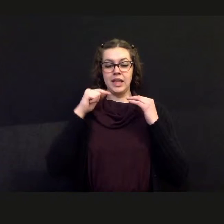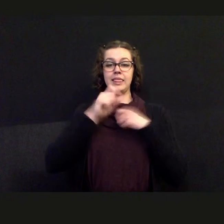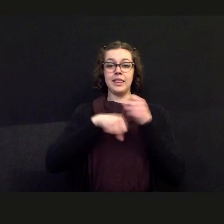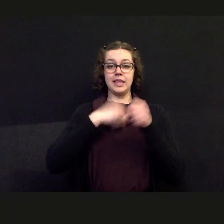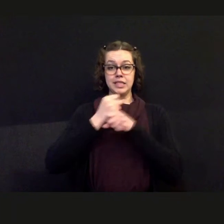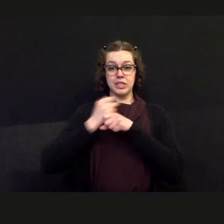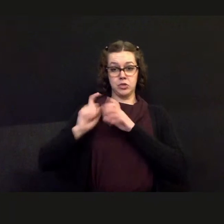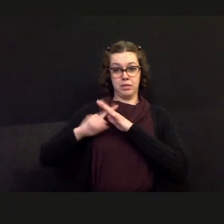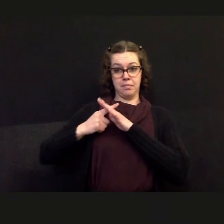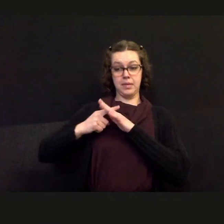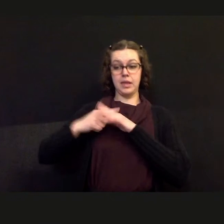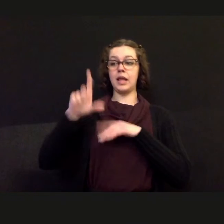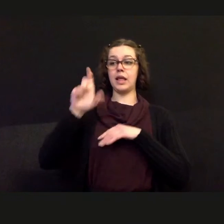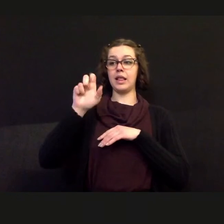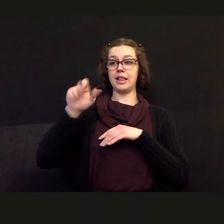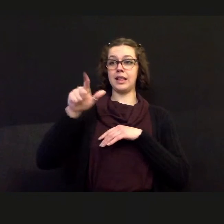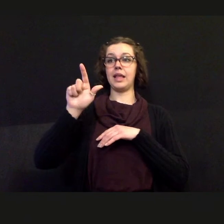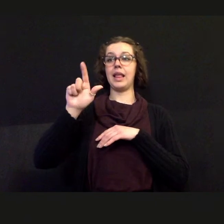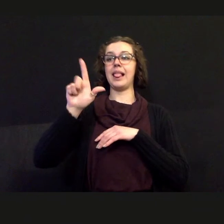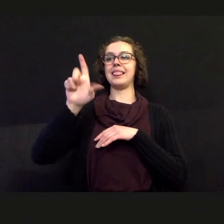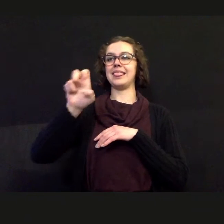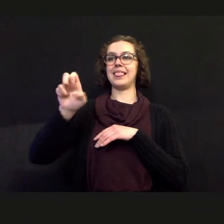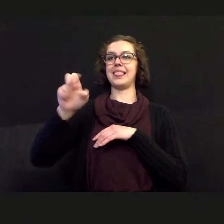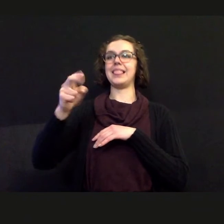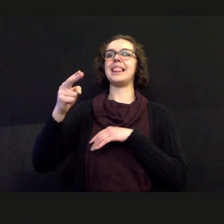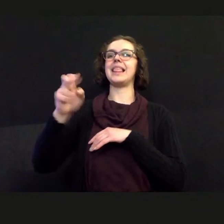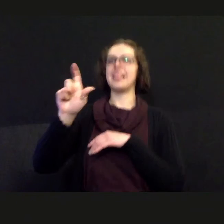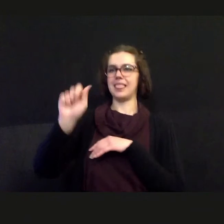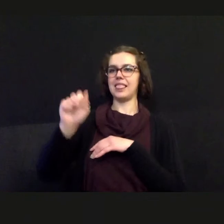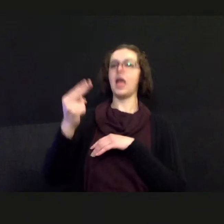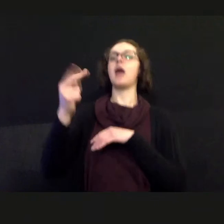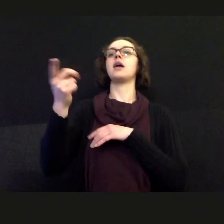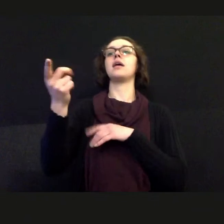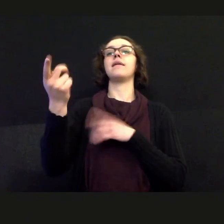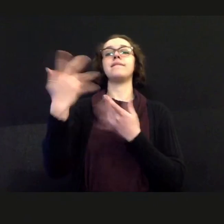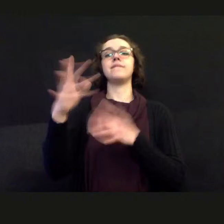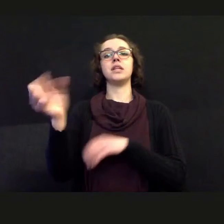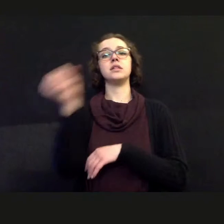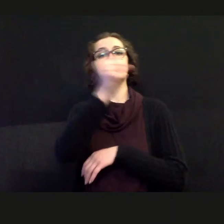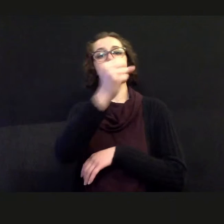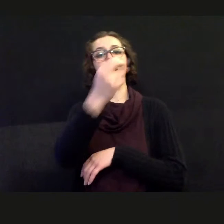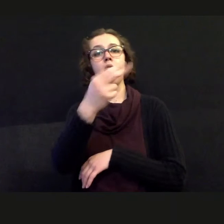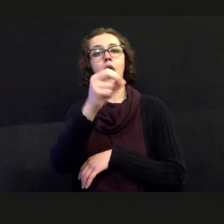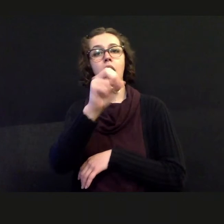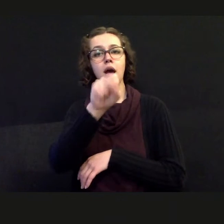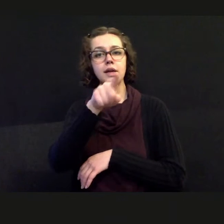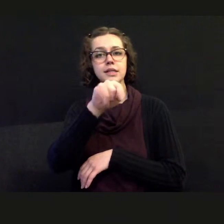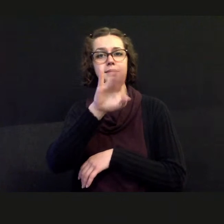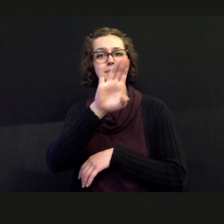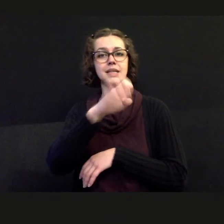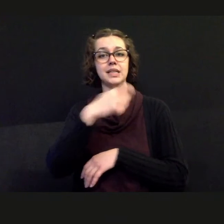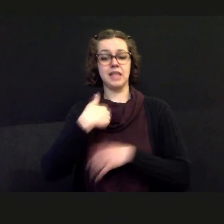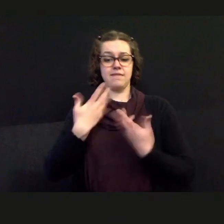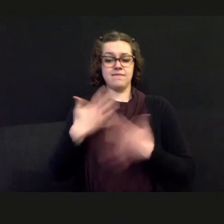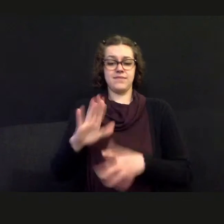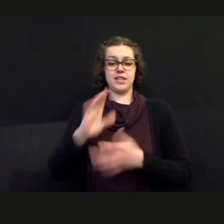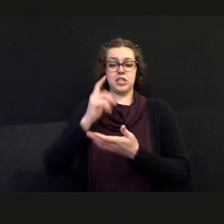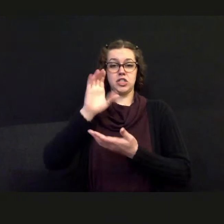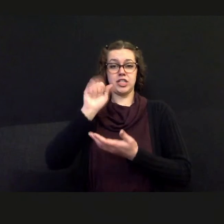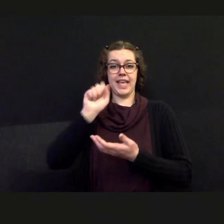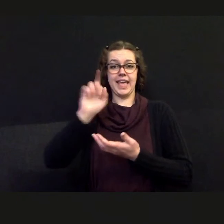got news that Leila had gone into hospice, and as somebody who's gone through cancer treatment myself, I kind of knew what that meant.